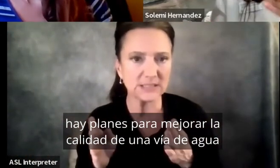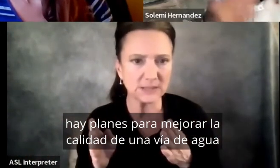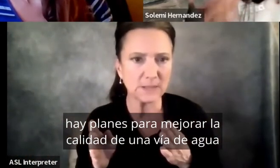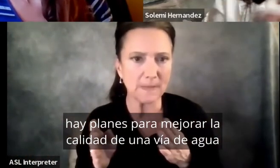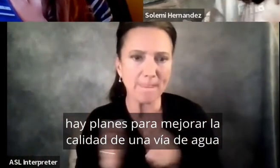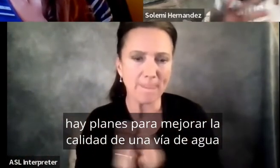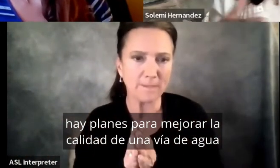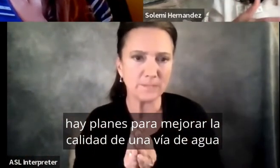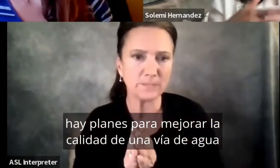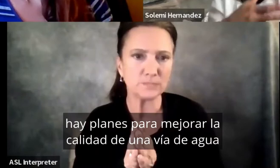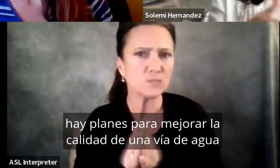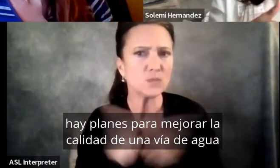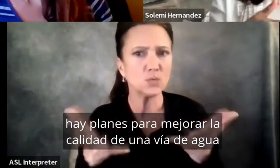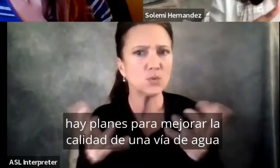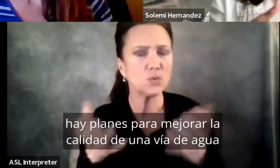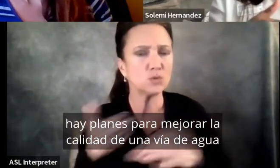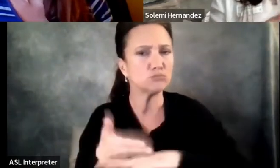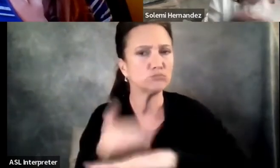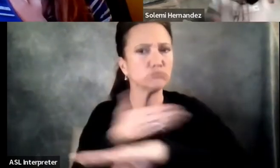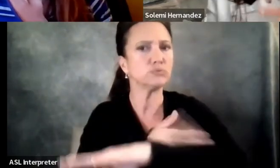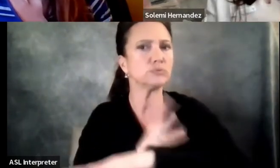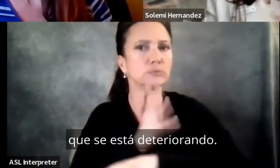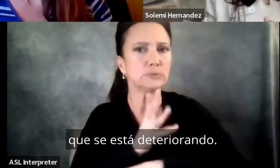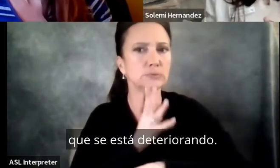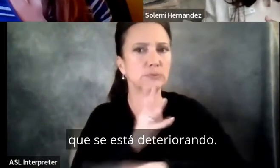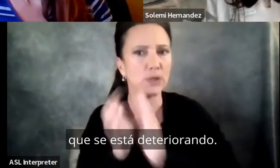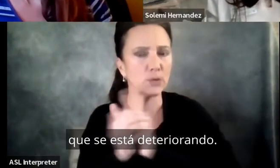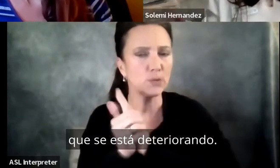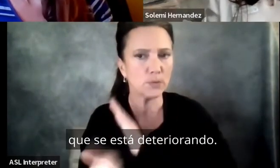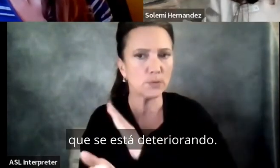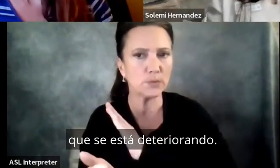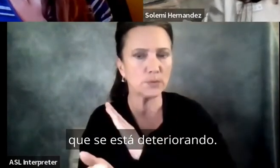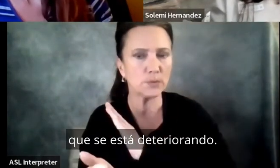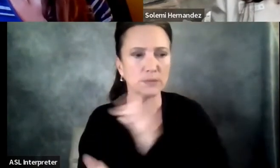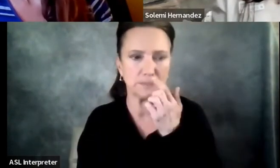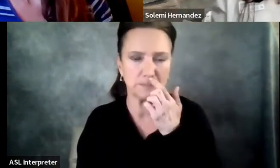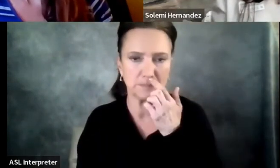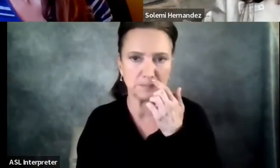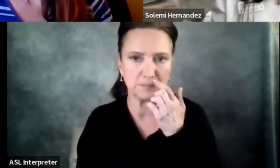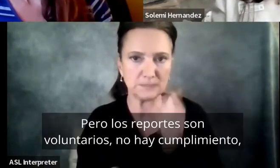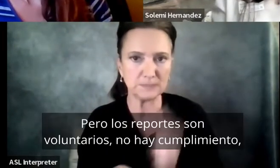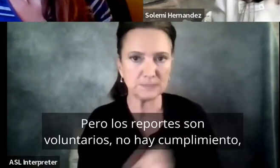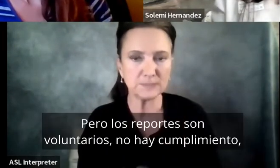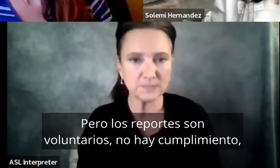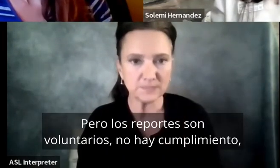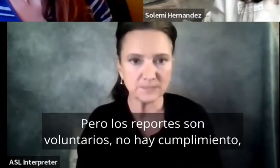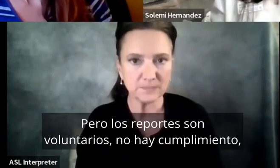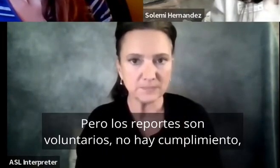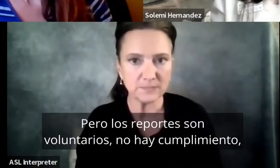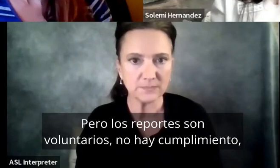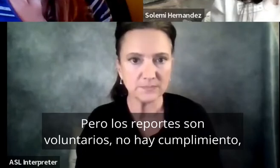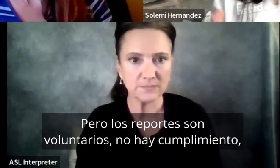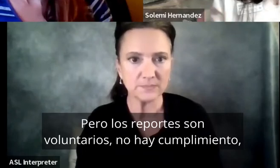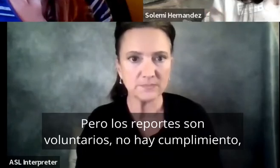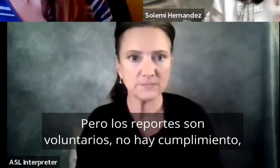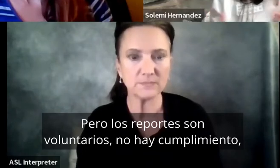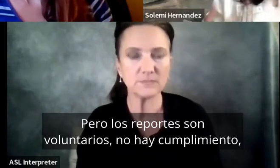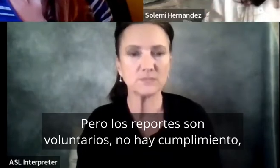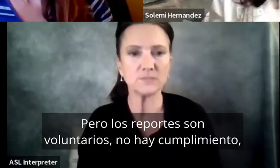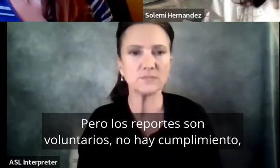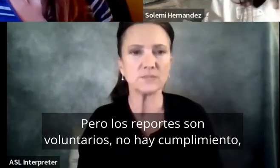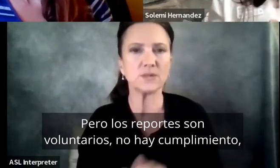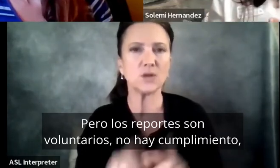of better the water quality of a waterway that is being impaired. But, you know, the reportings